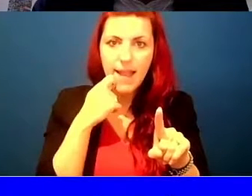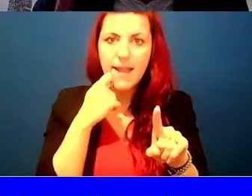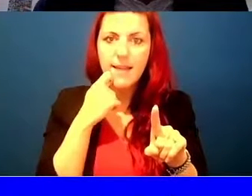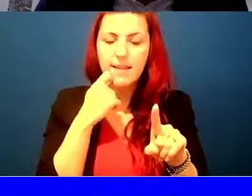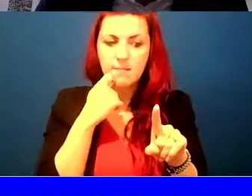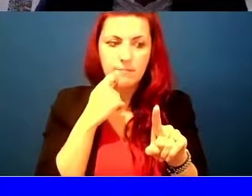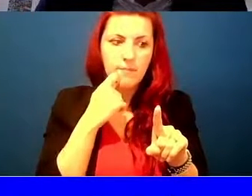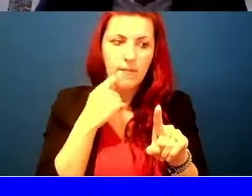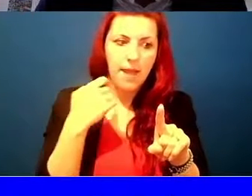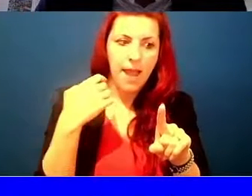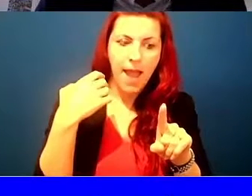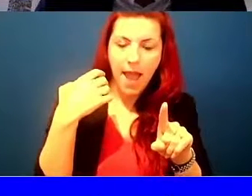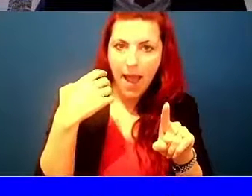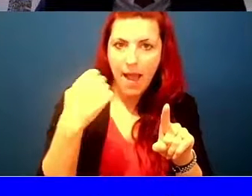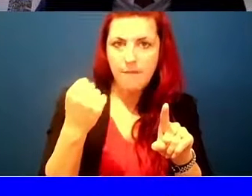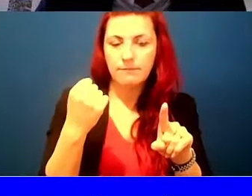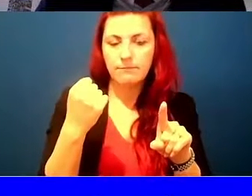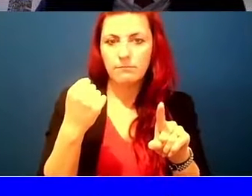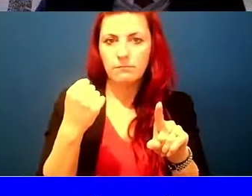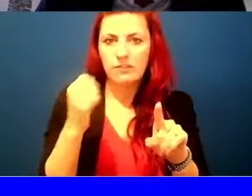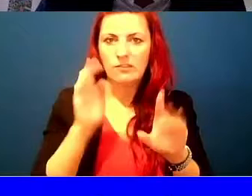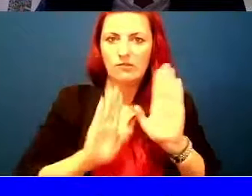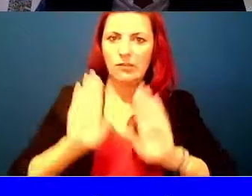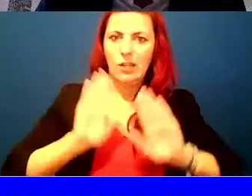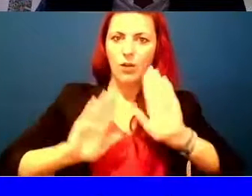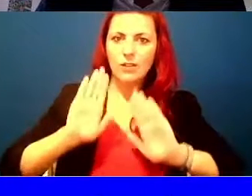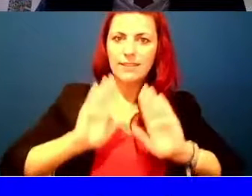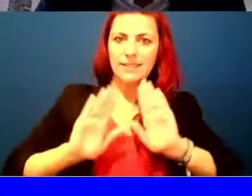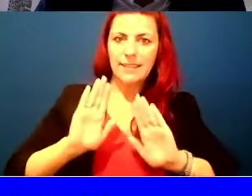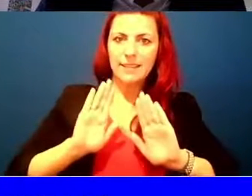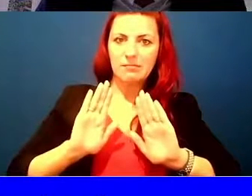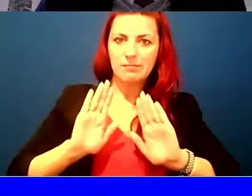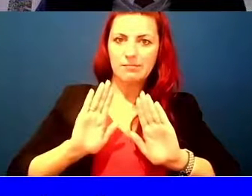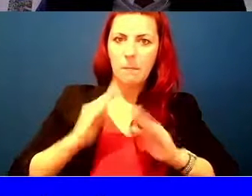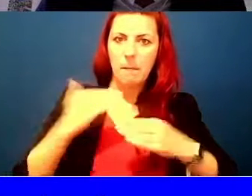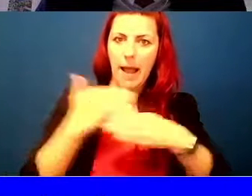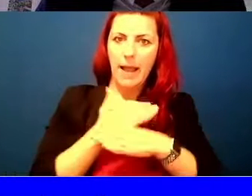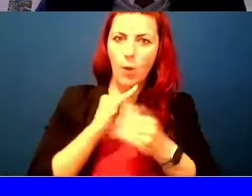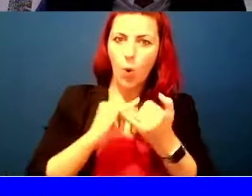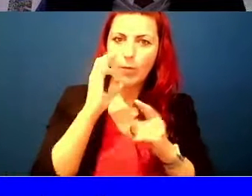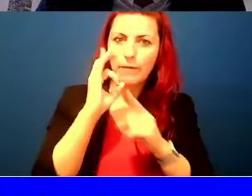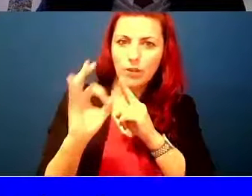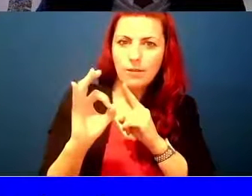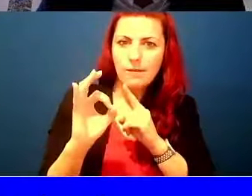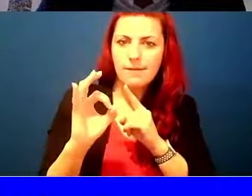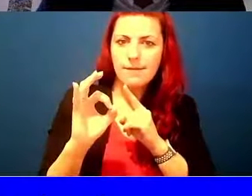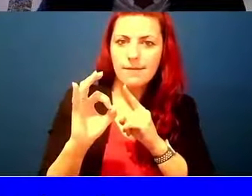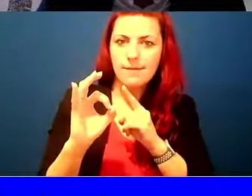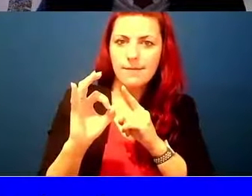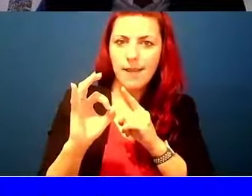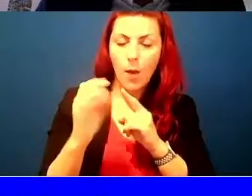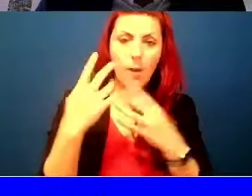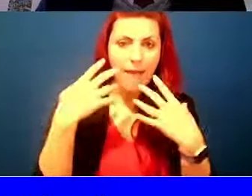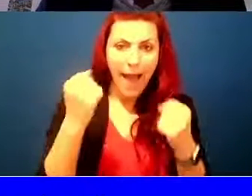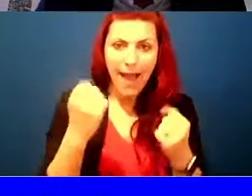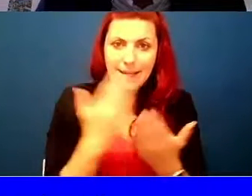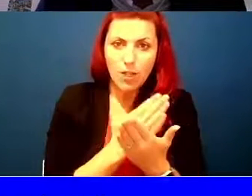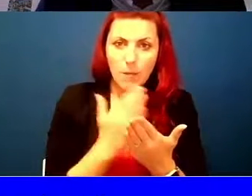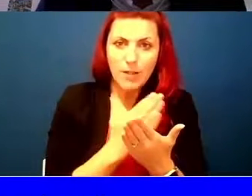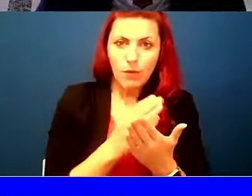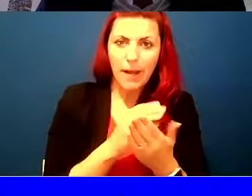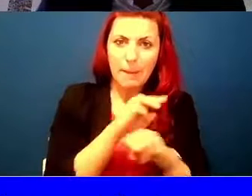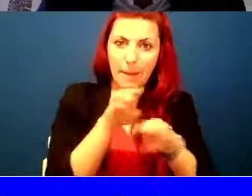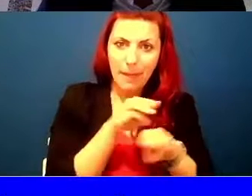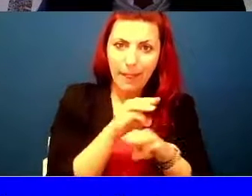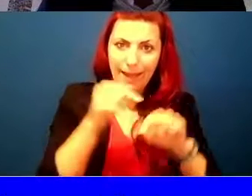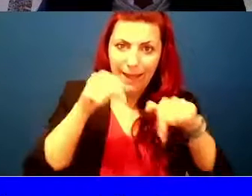that there's a reluctance amongst legal professionals to use the supports that exist. So intermediaries have existed in Ireland since 1992, but the first time we